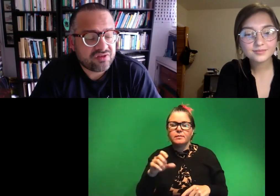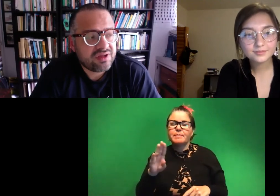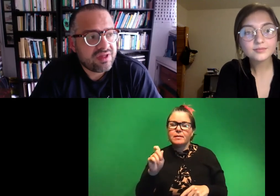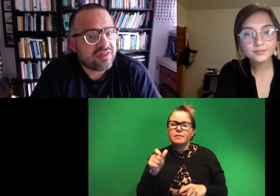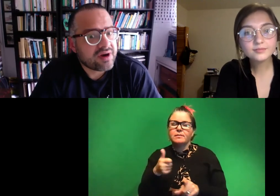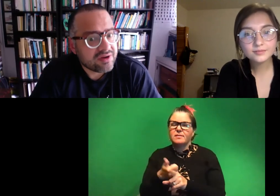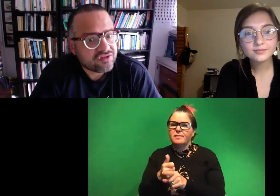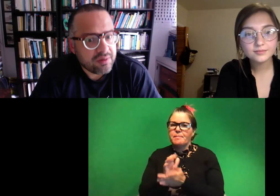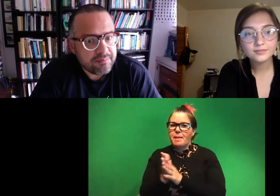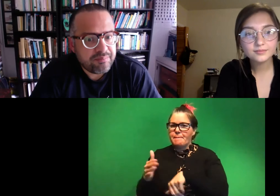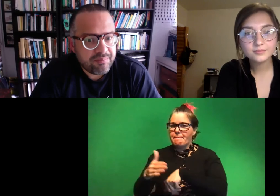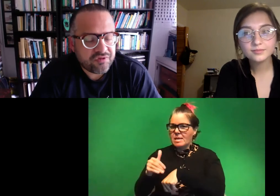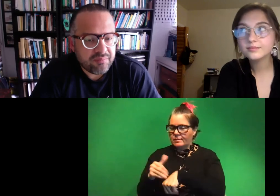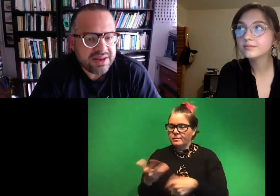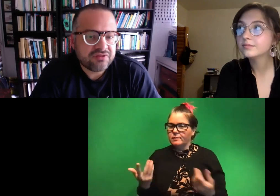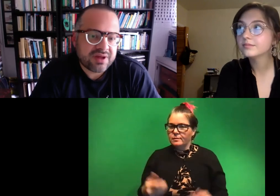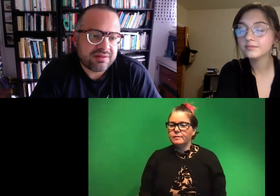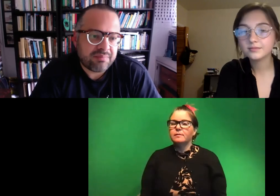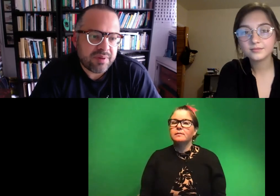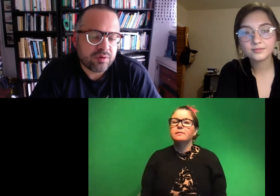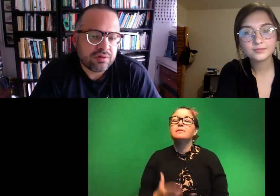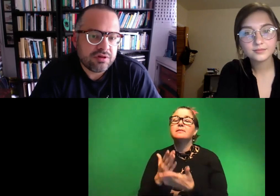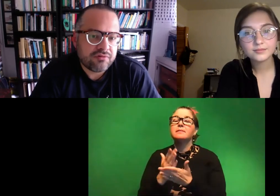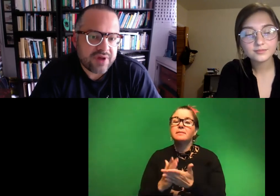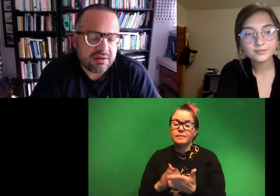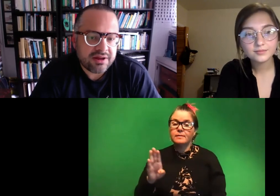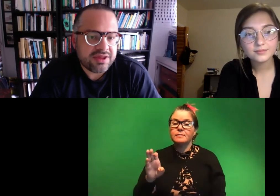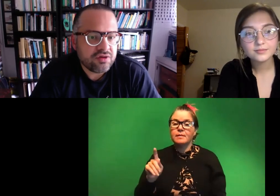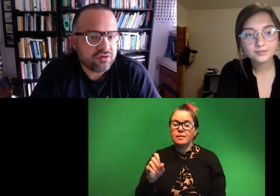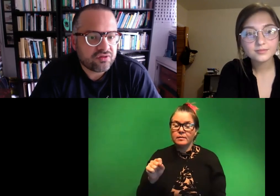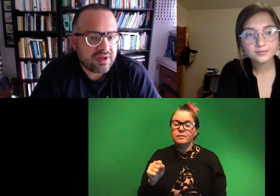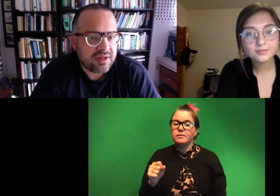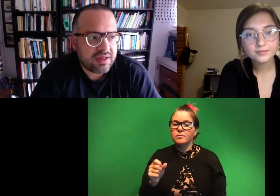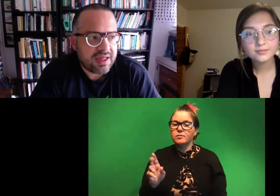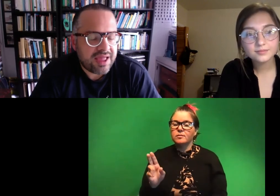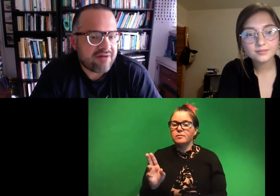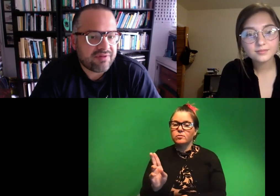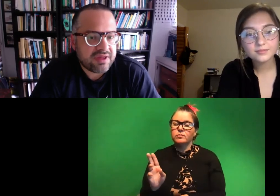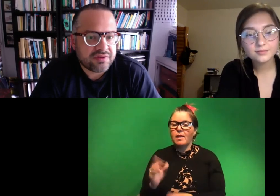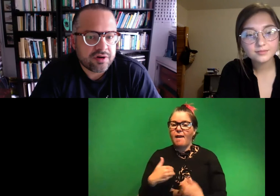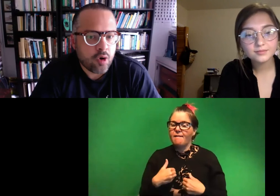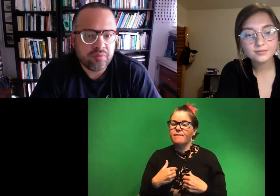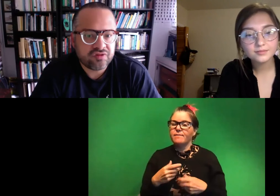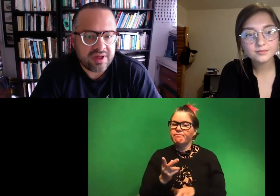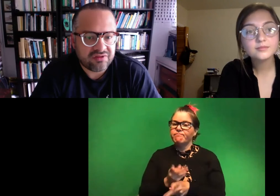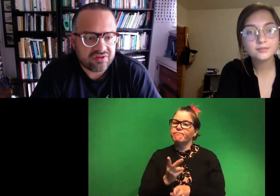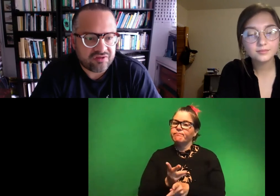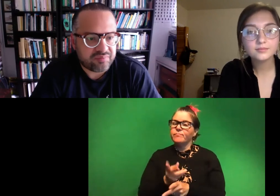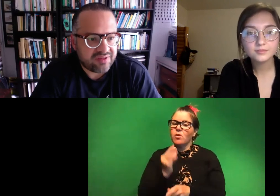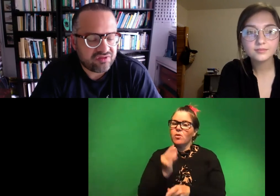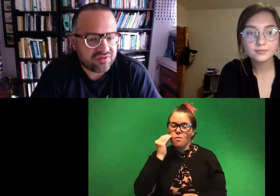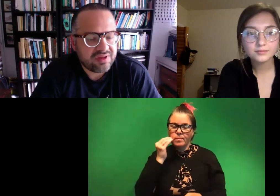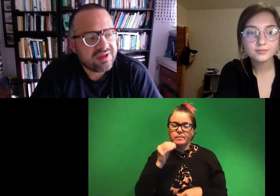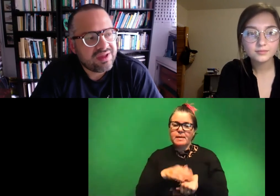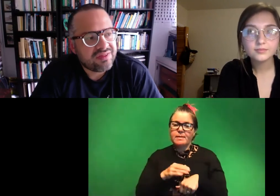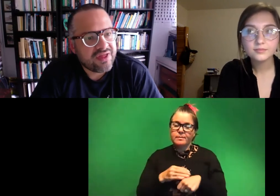pets. There are some beetles that people regularly use and have in their homes as